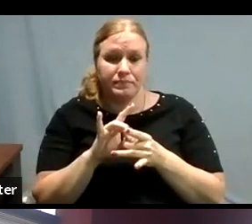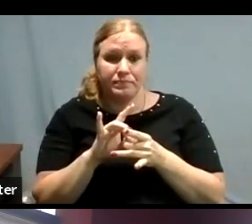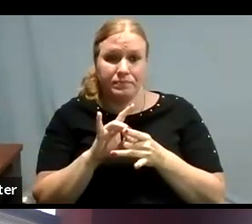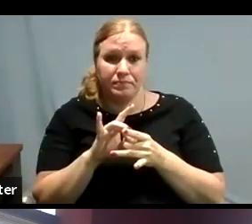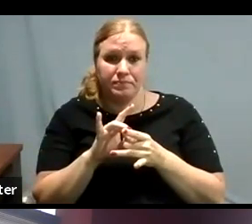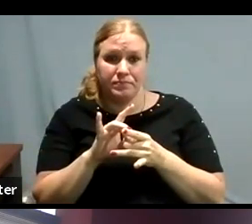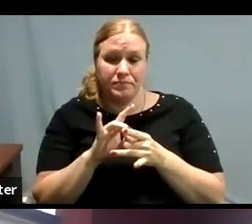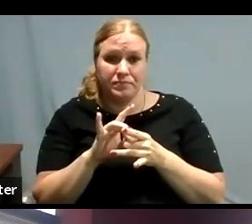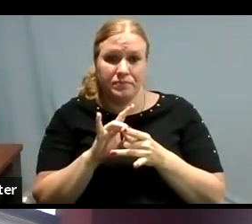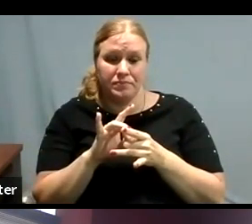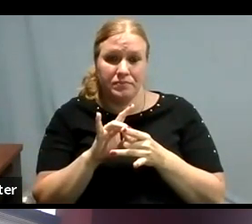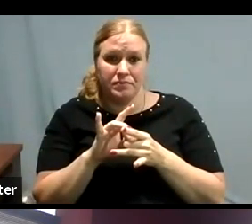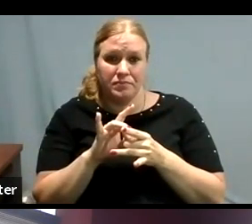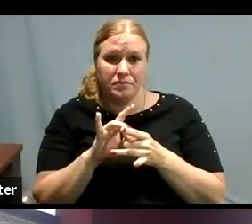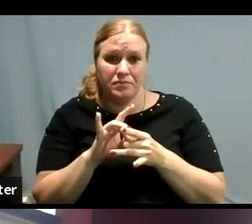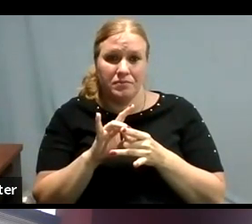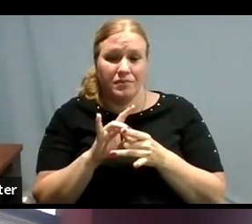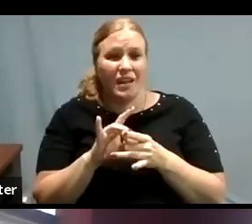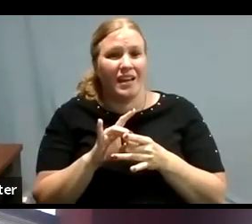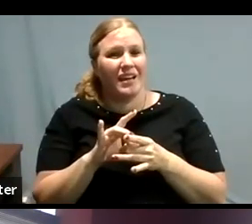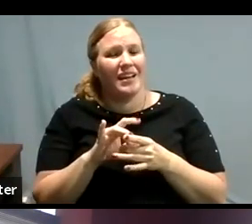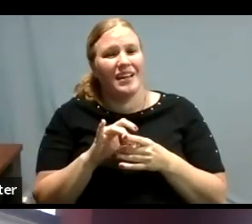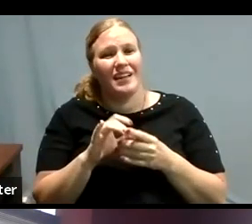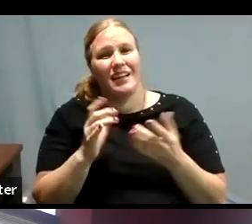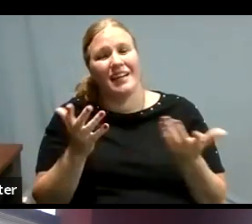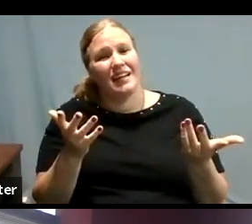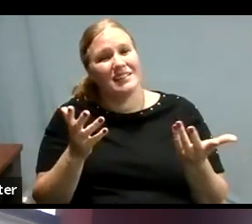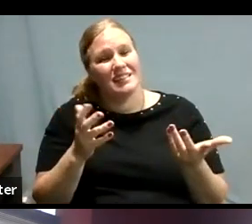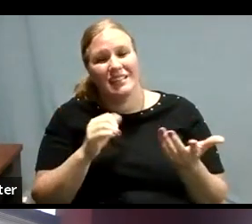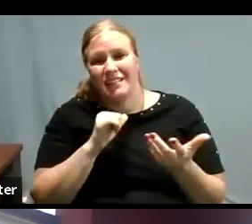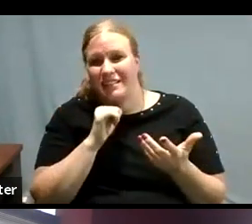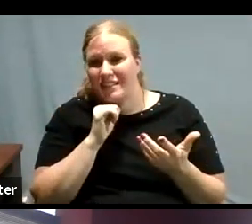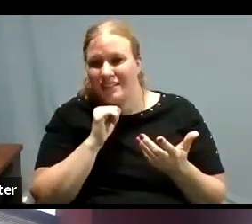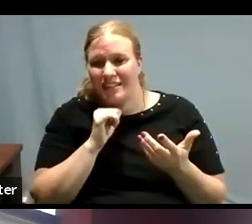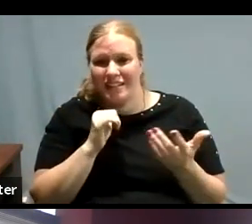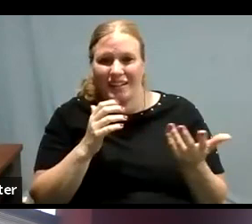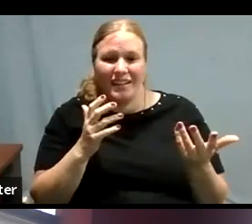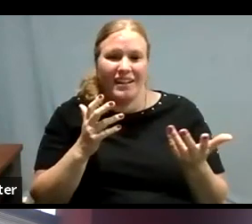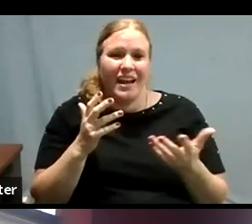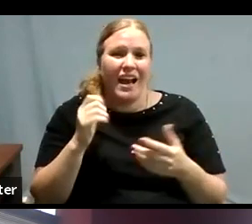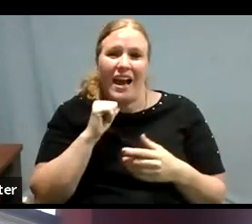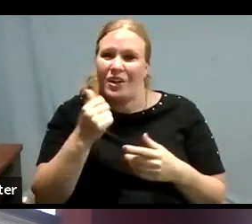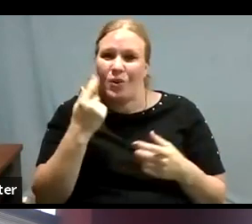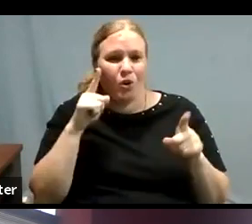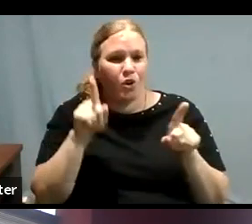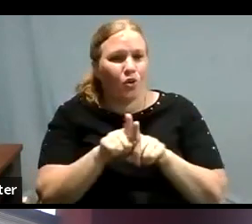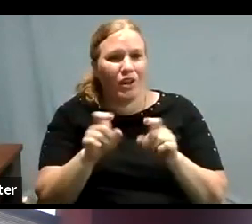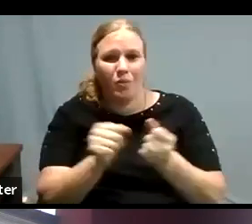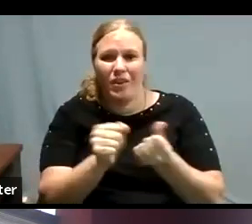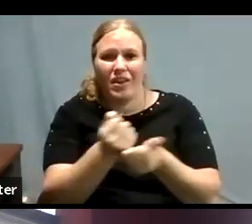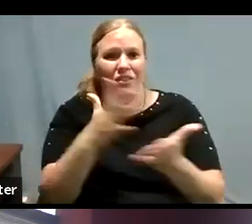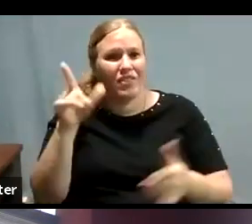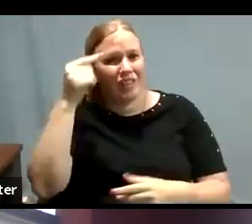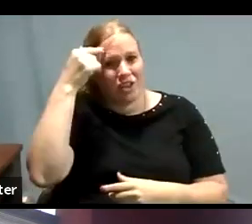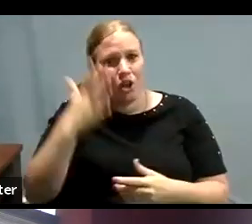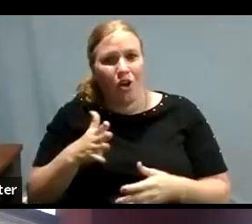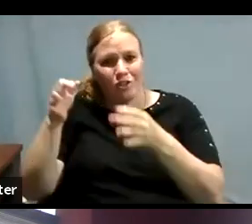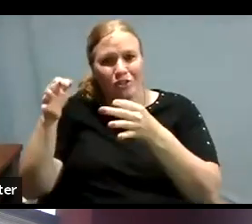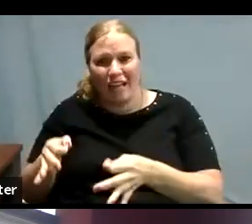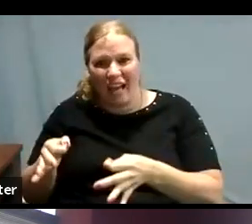not difficult. I don't agree with everything the governor has done. Governor doesn't agree with everything I've